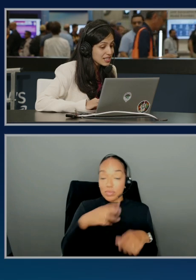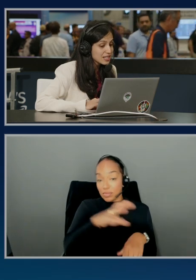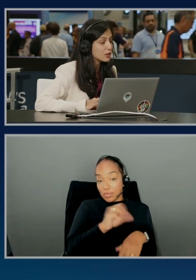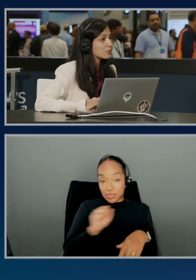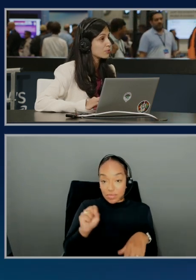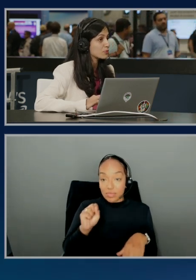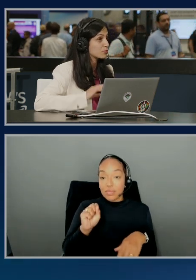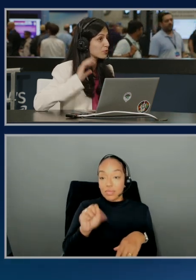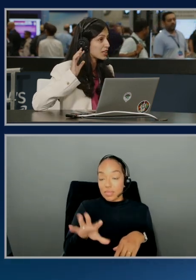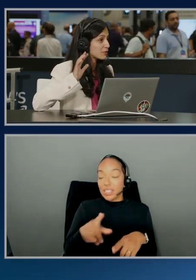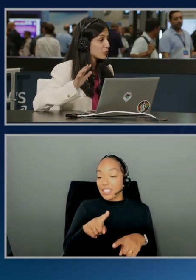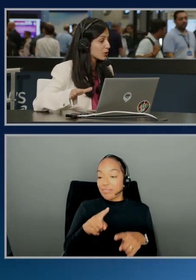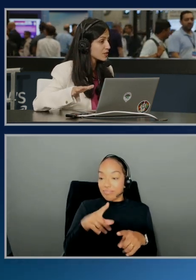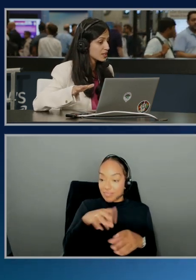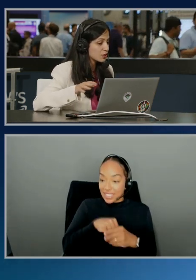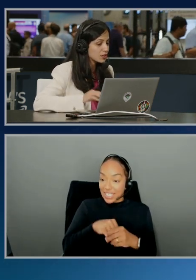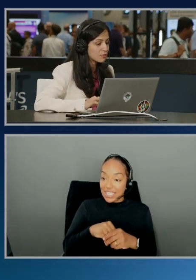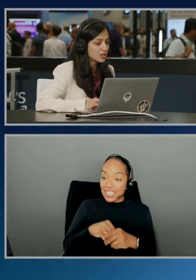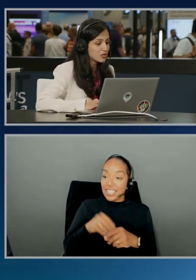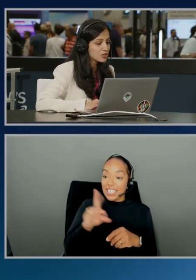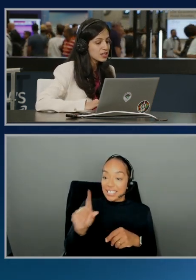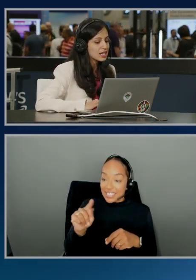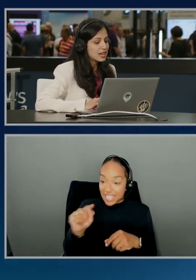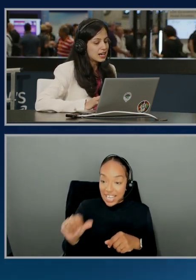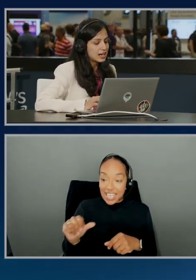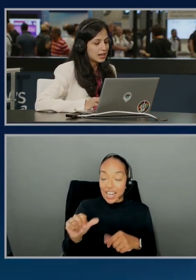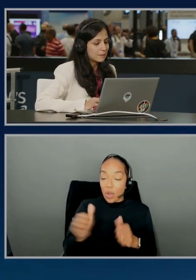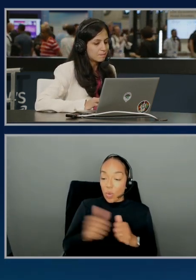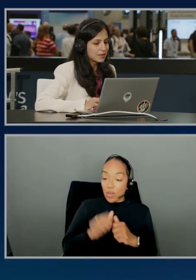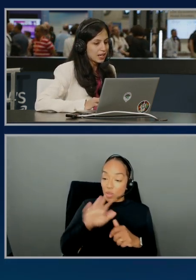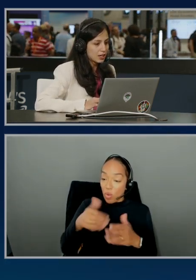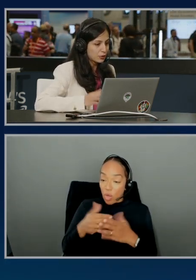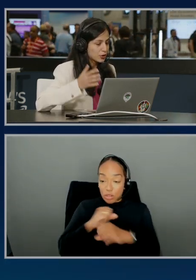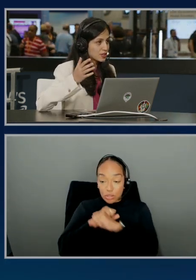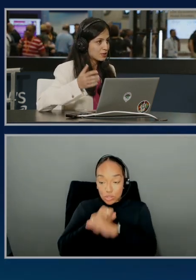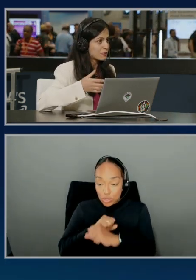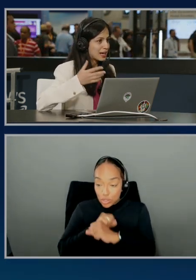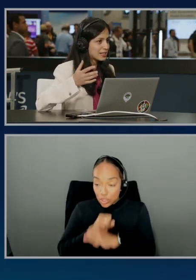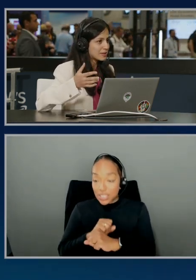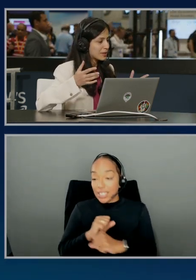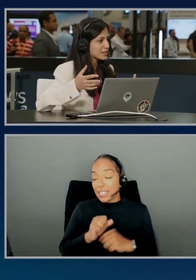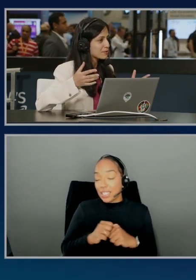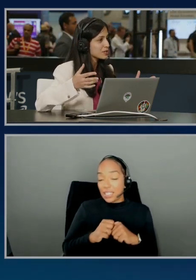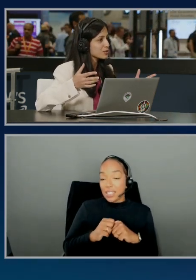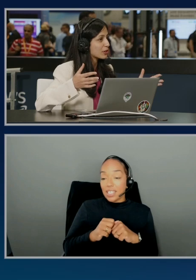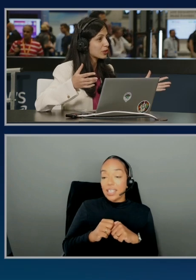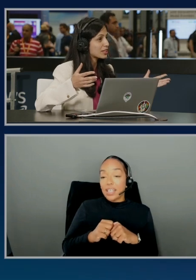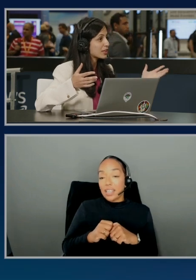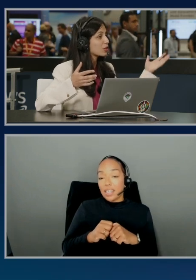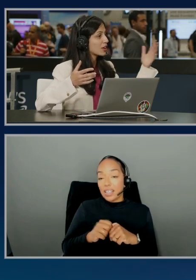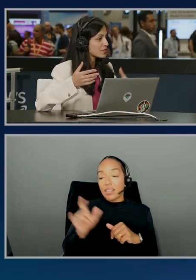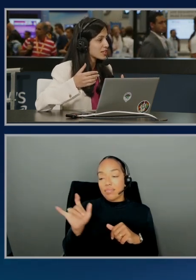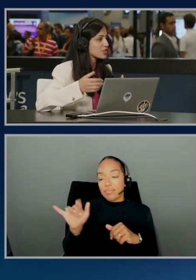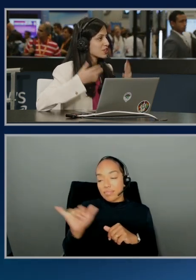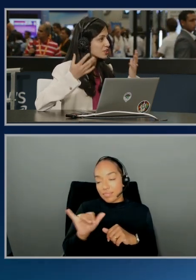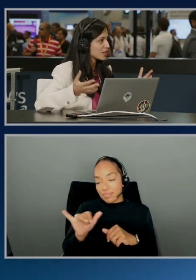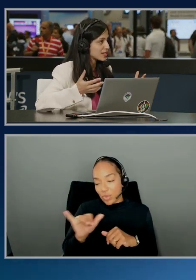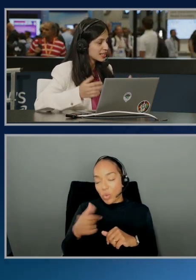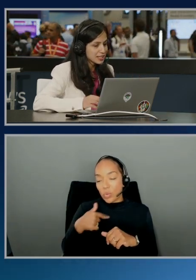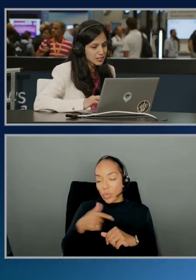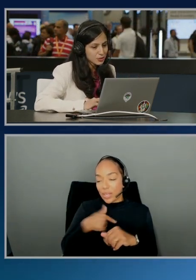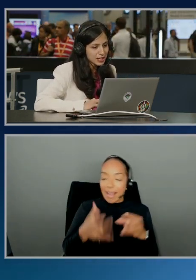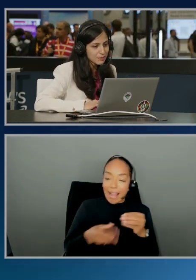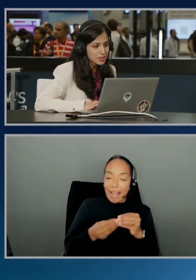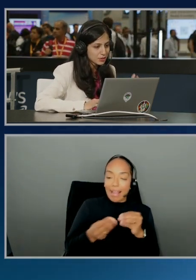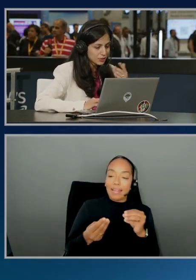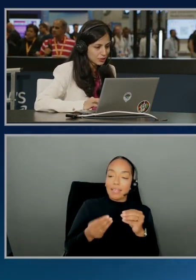enterprise data. We give you all the security measures. And of course, we've added some bells and whistles where you can take a conversation and